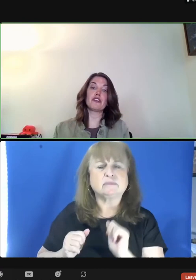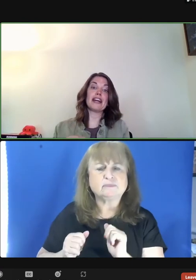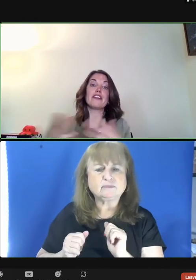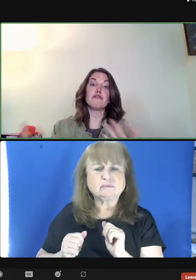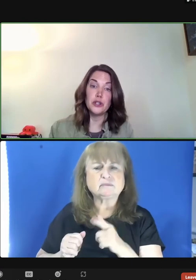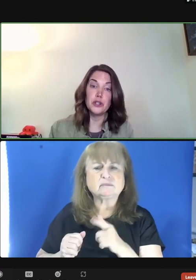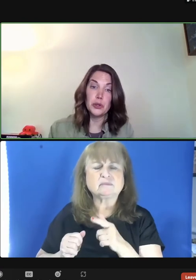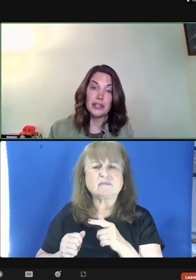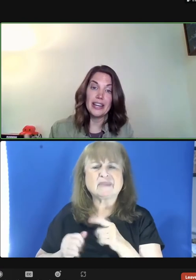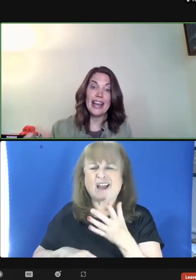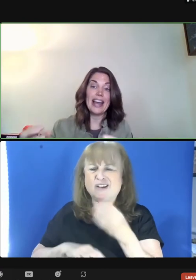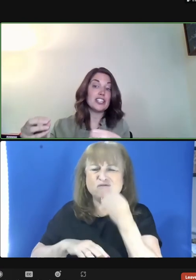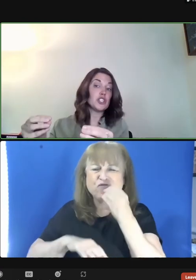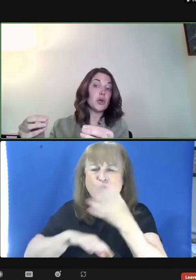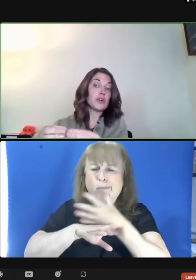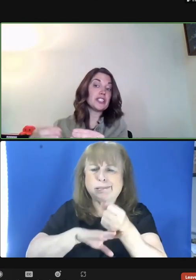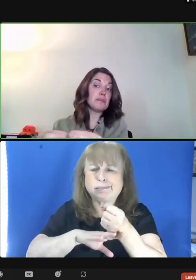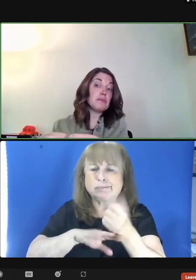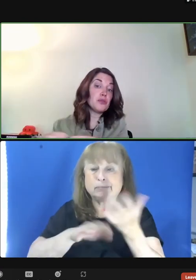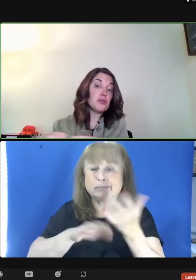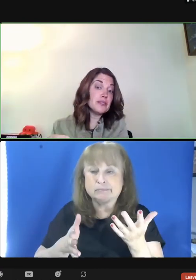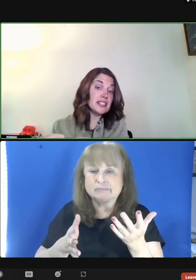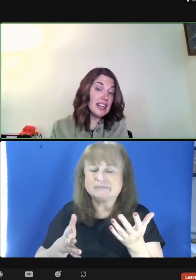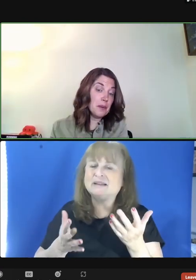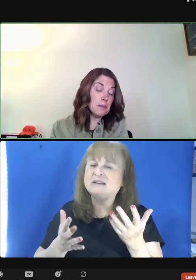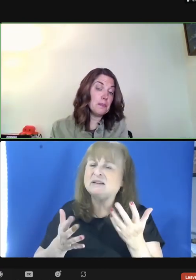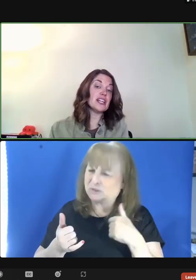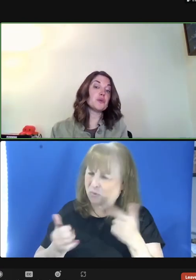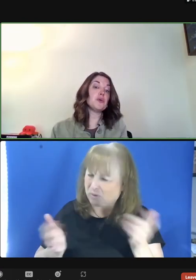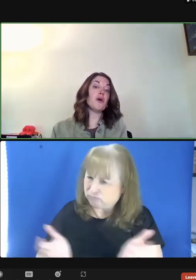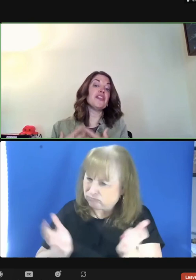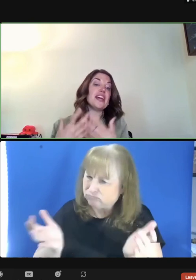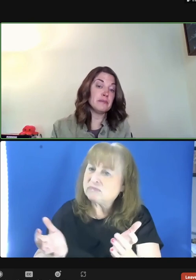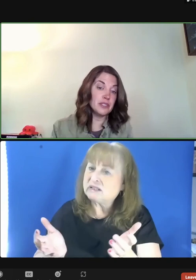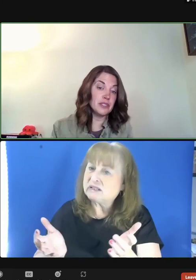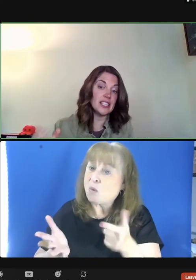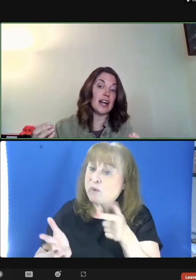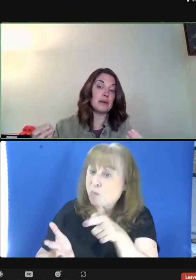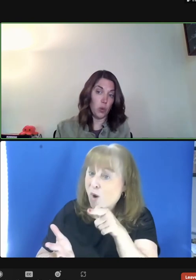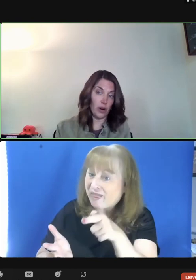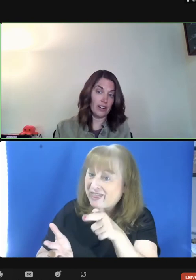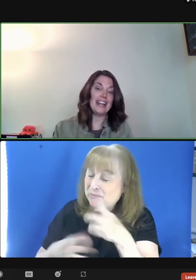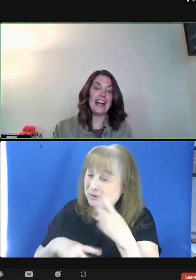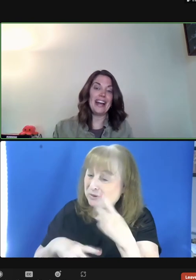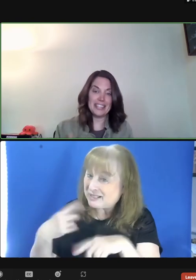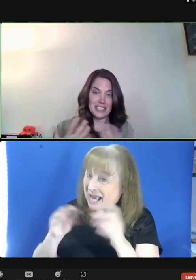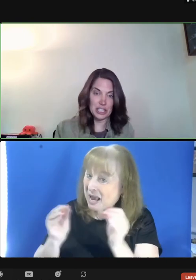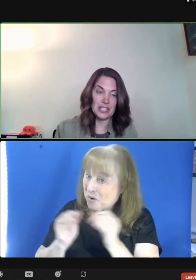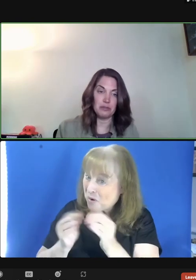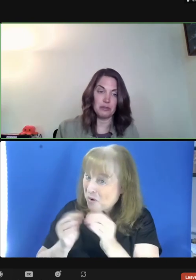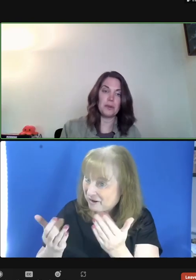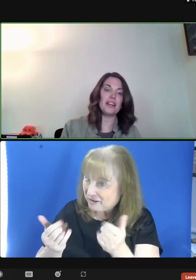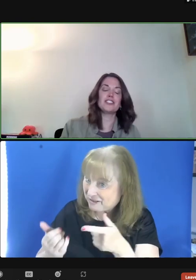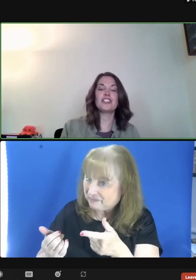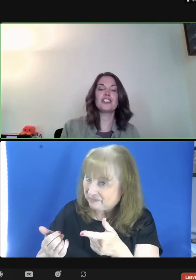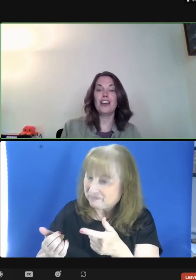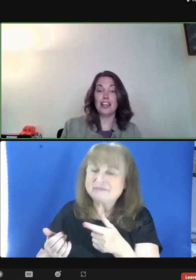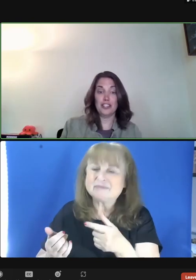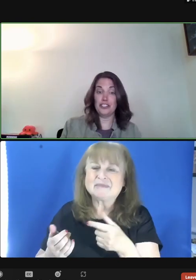they've ran out of food, and so we're simply prompting them because we want them to sign more as an